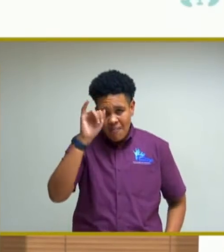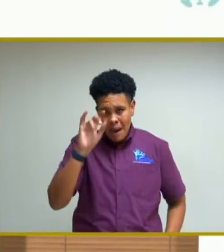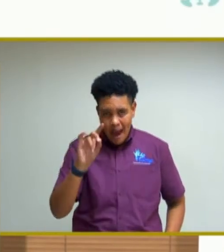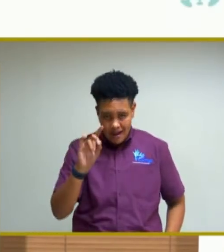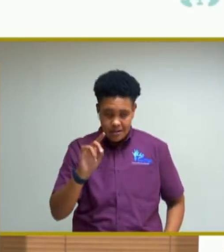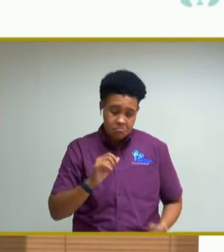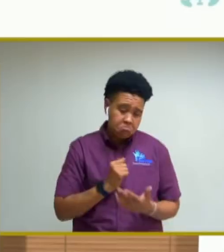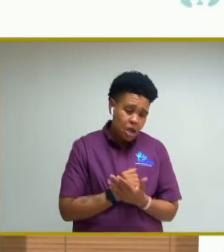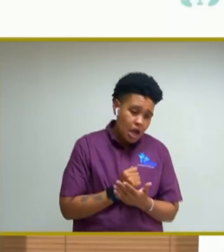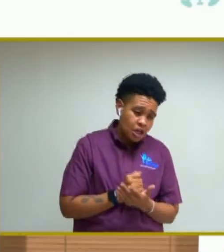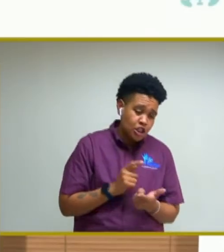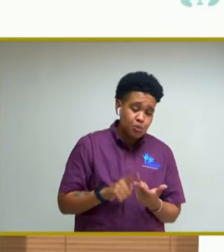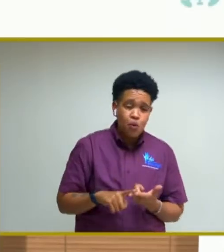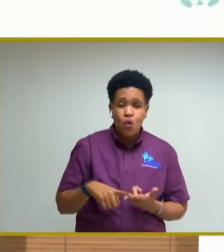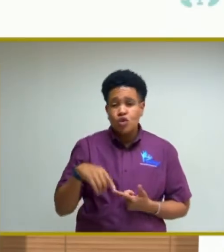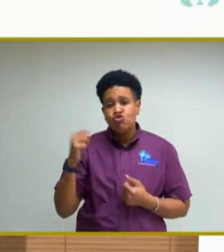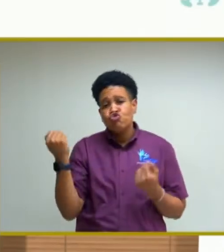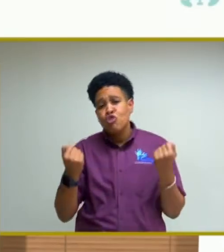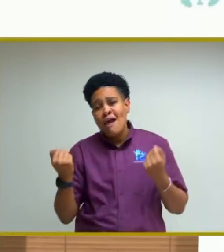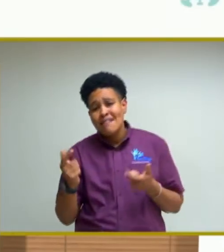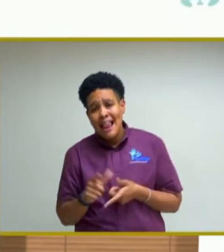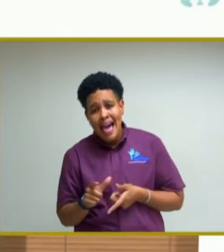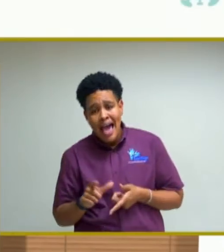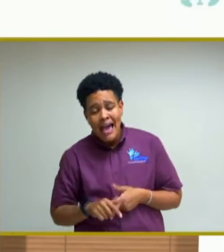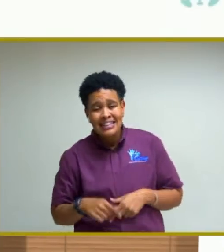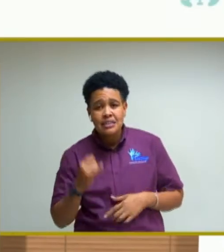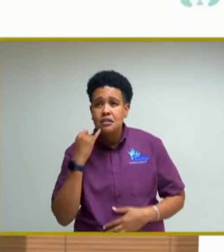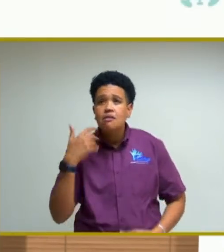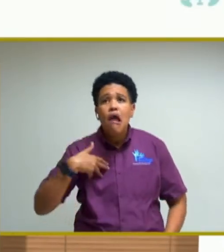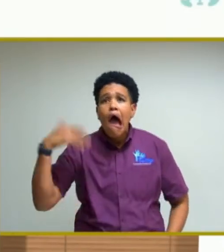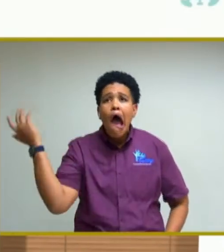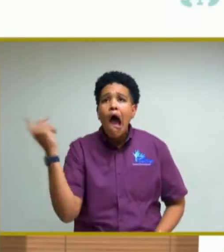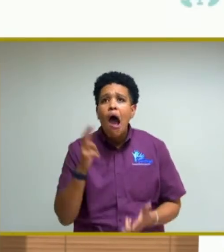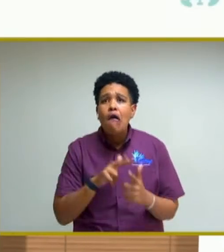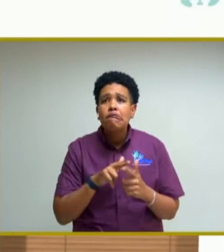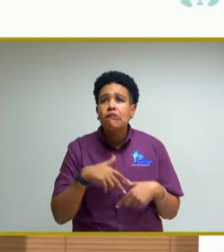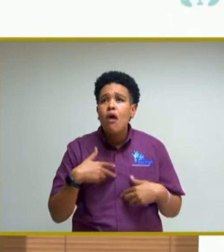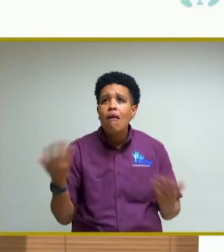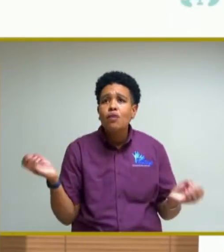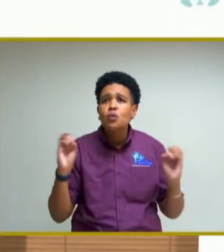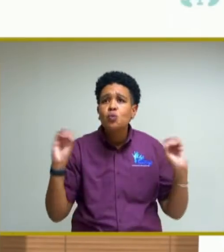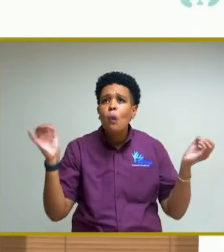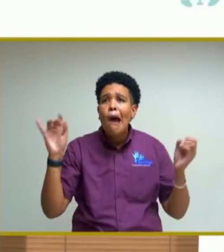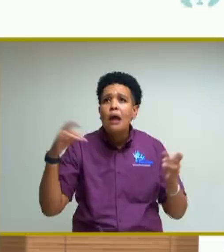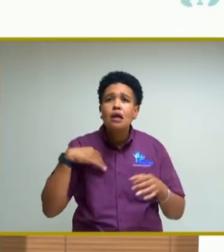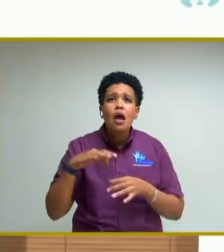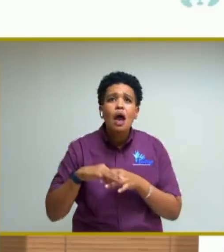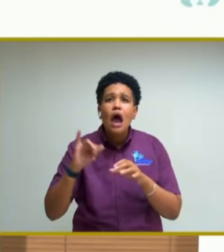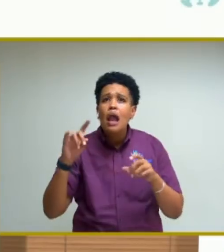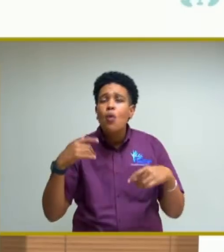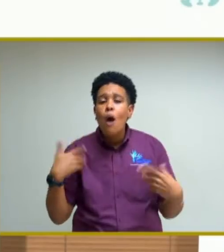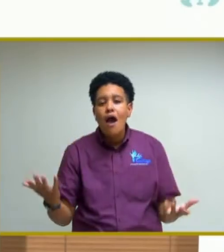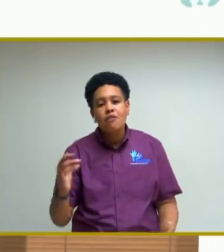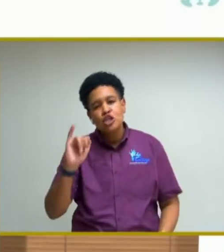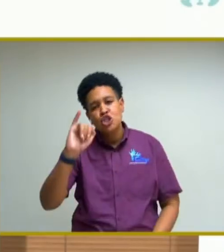issued identification or your letter from your Justice of the